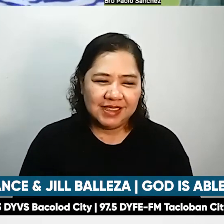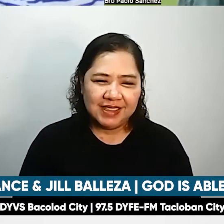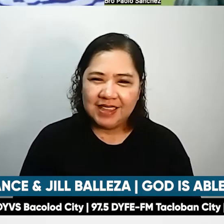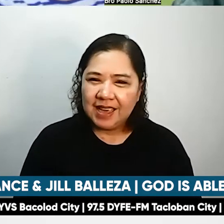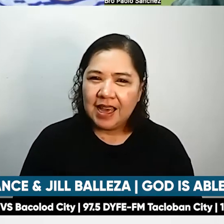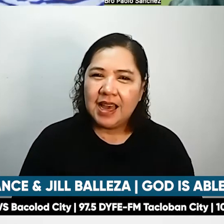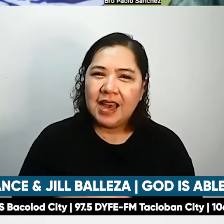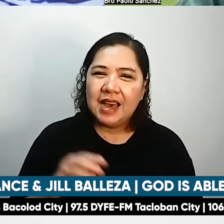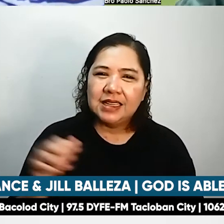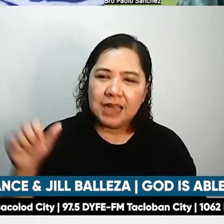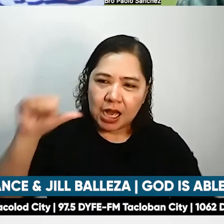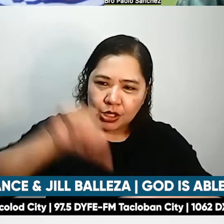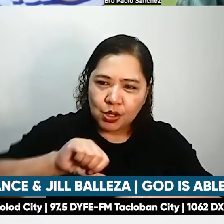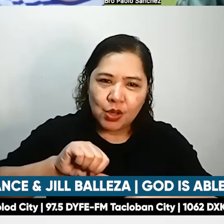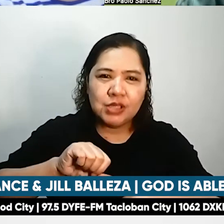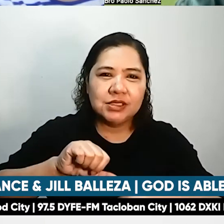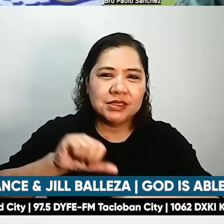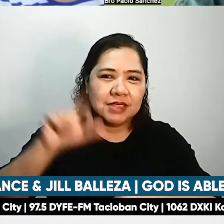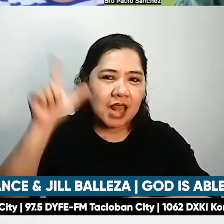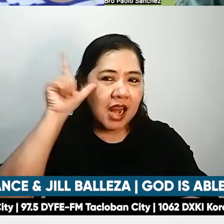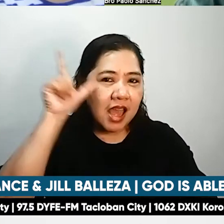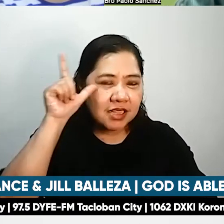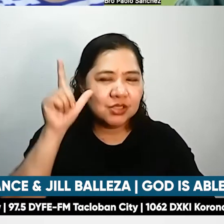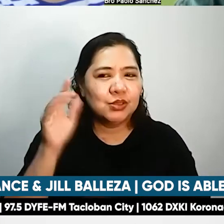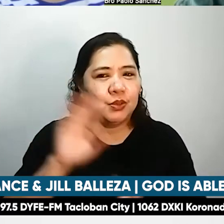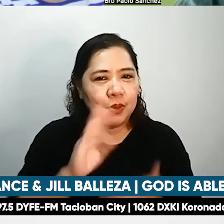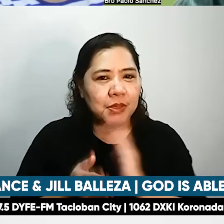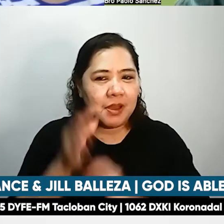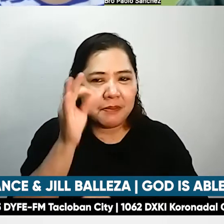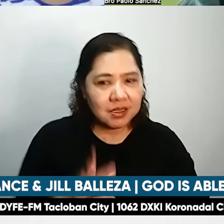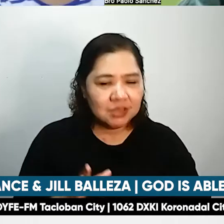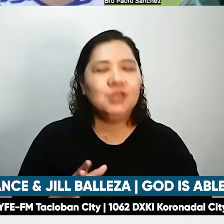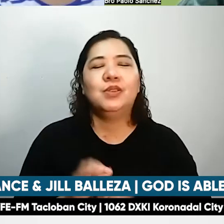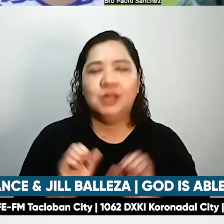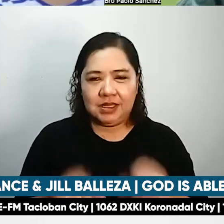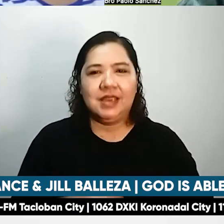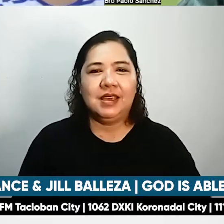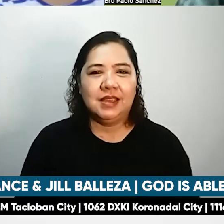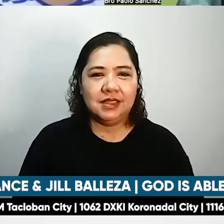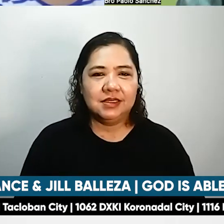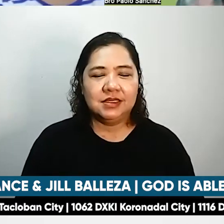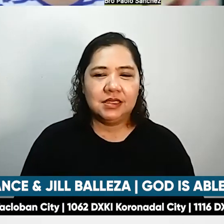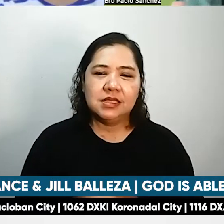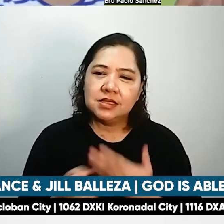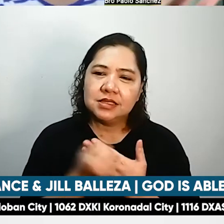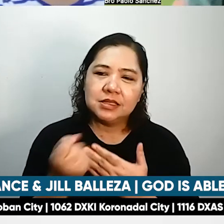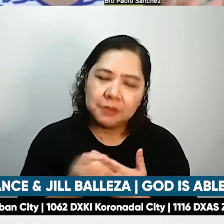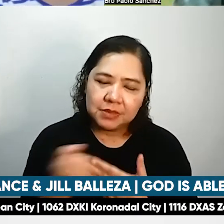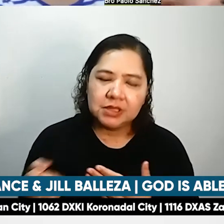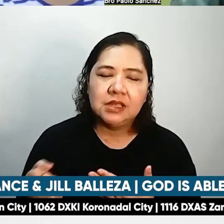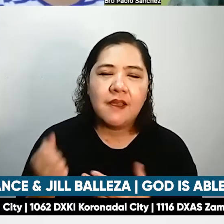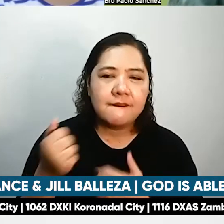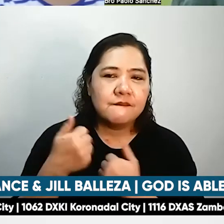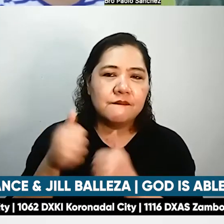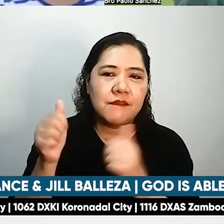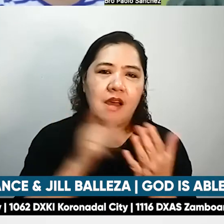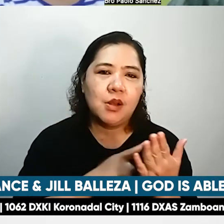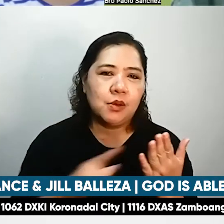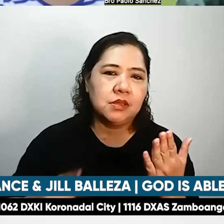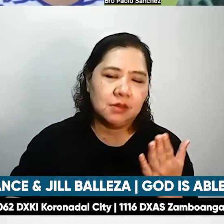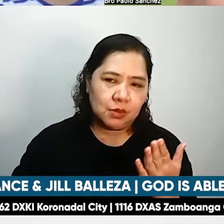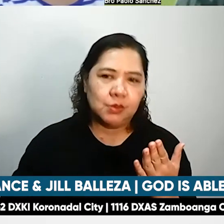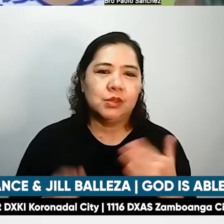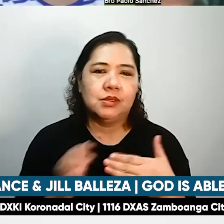Kuya Lance so we'll never know but just simply follow the Lord's leading and just sabi nga again picking up from the spirit of this